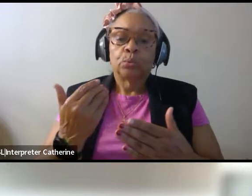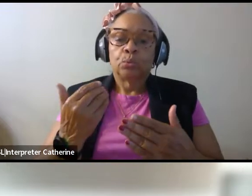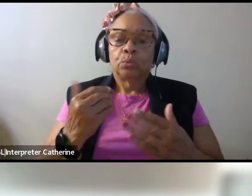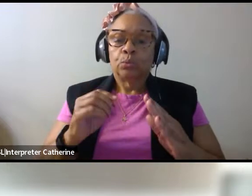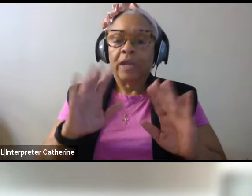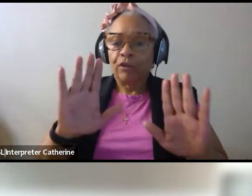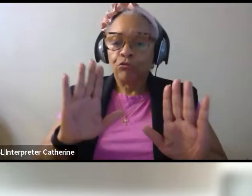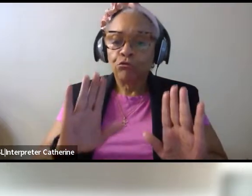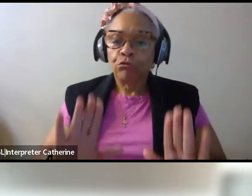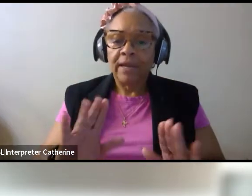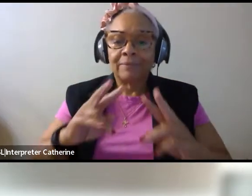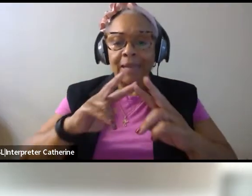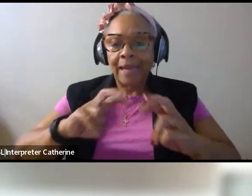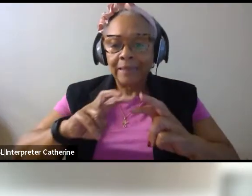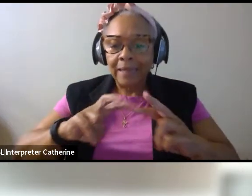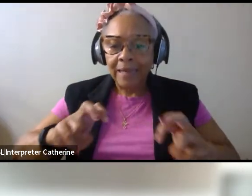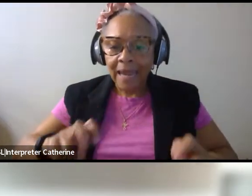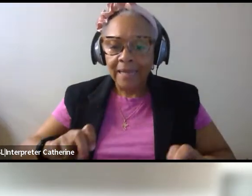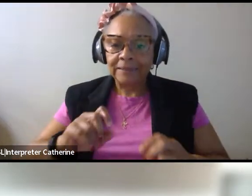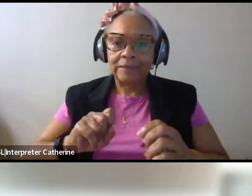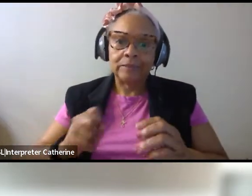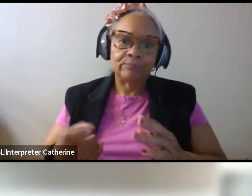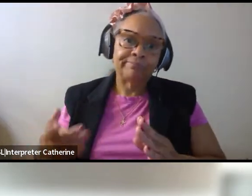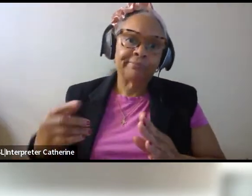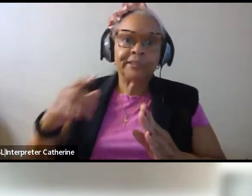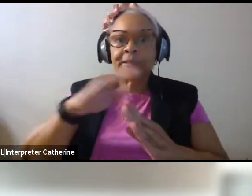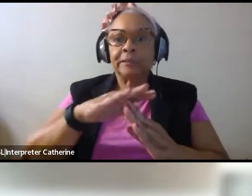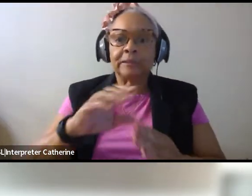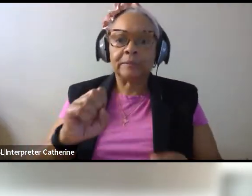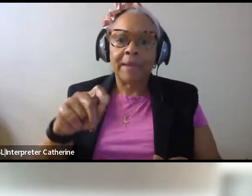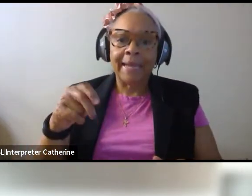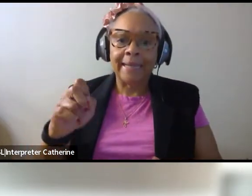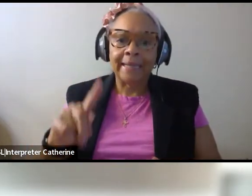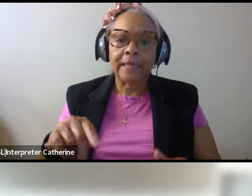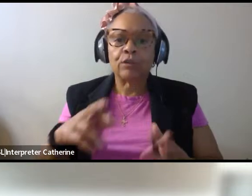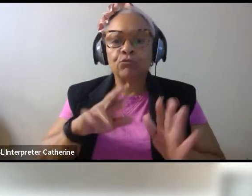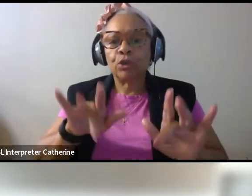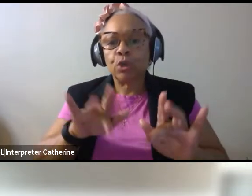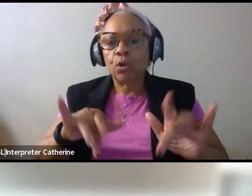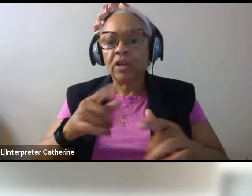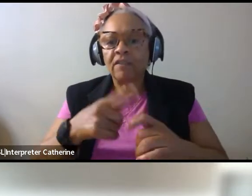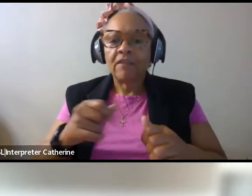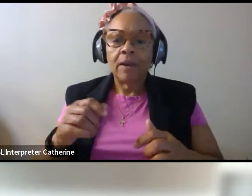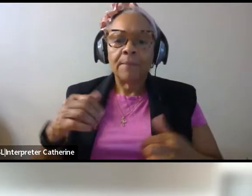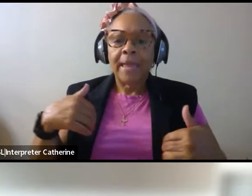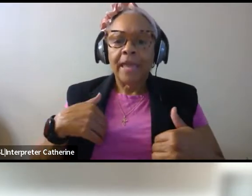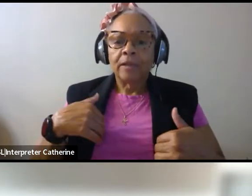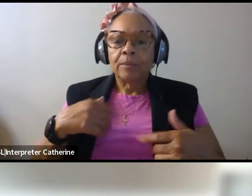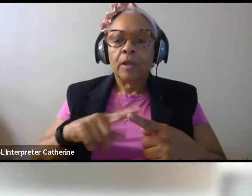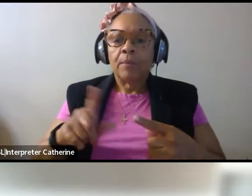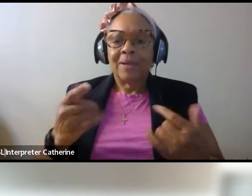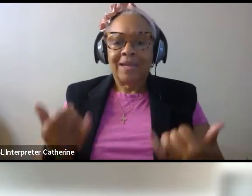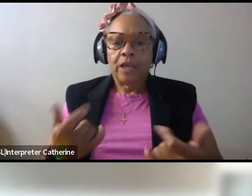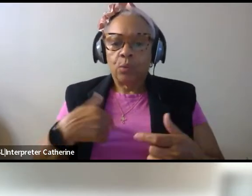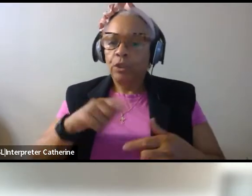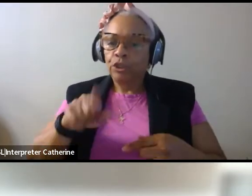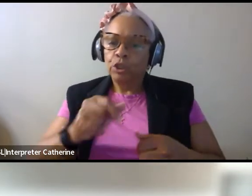from animals, but here we just work with fruit flies and mice. We don't